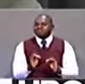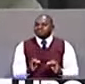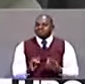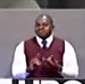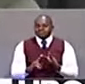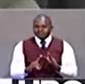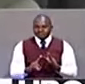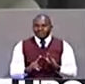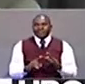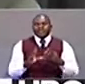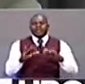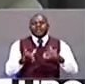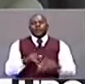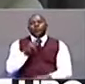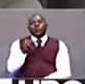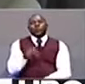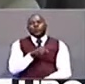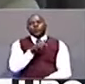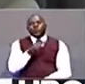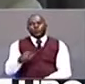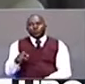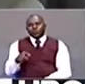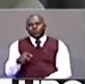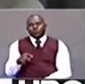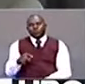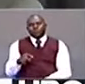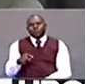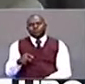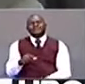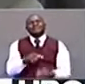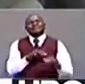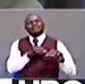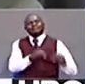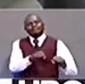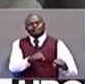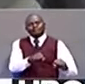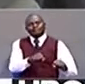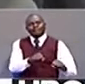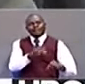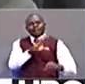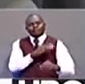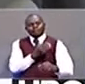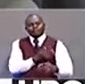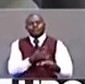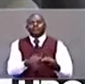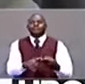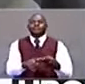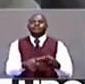is not in how long you cling to power or even remove